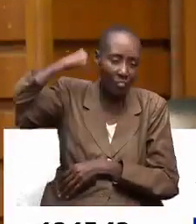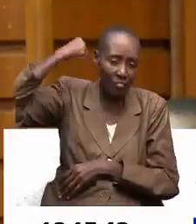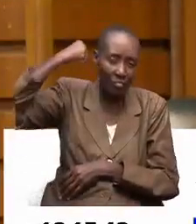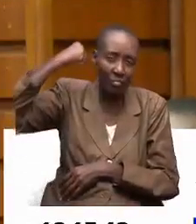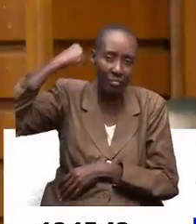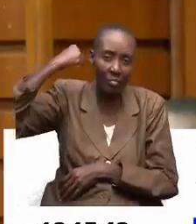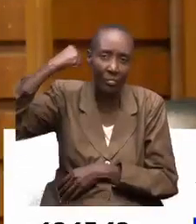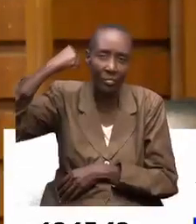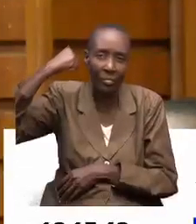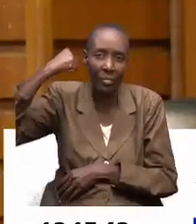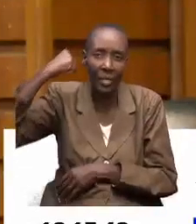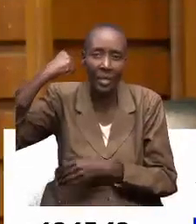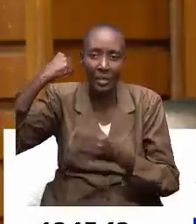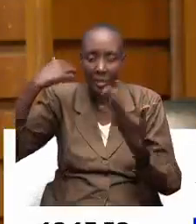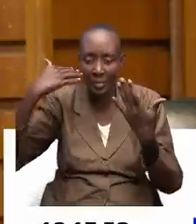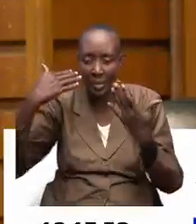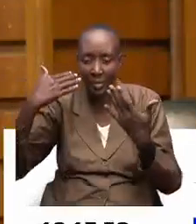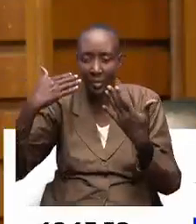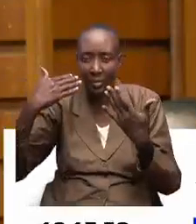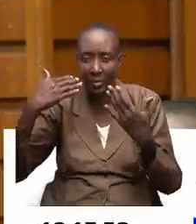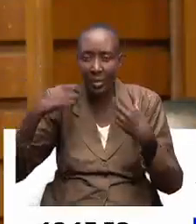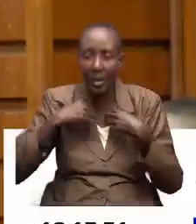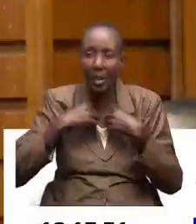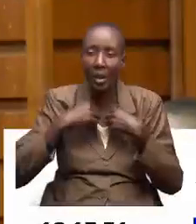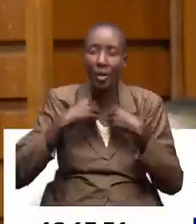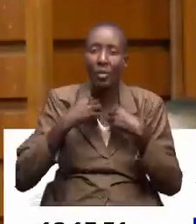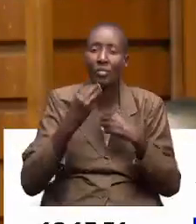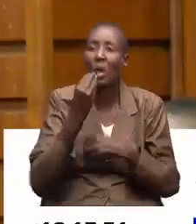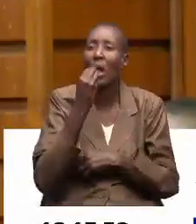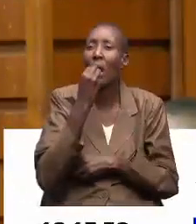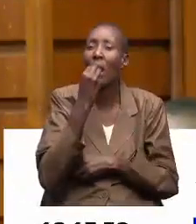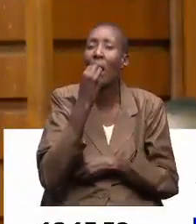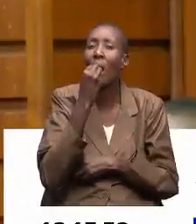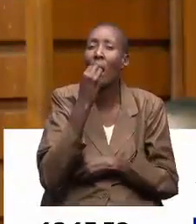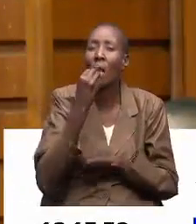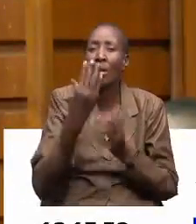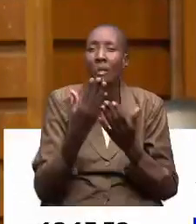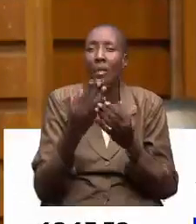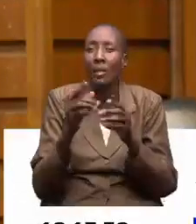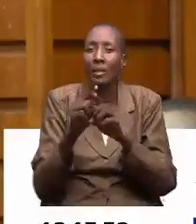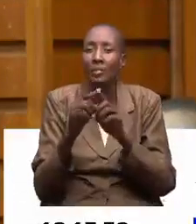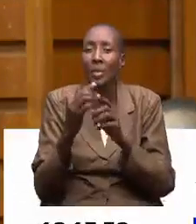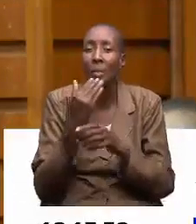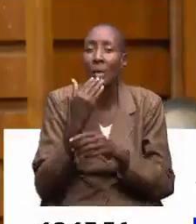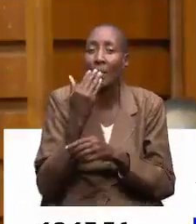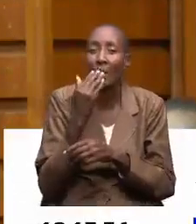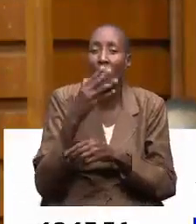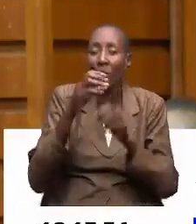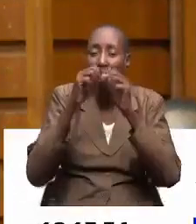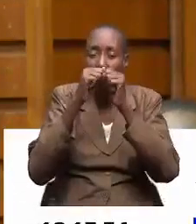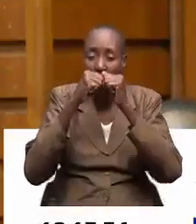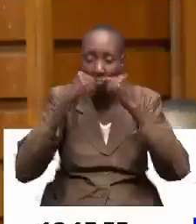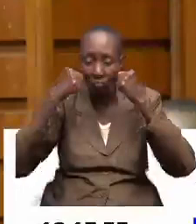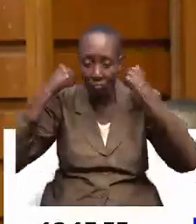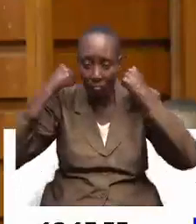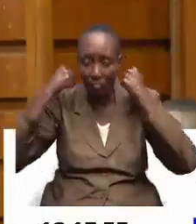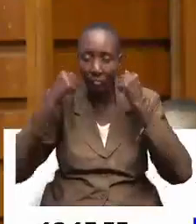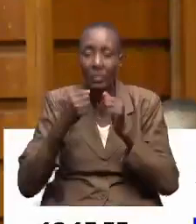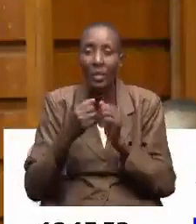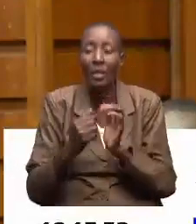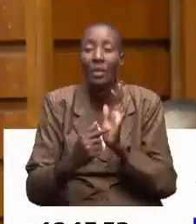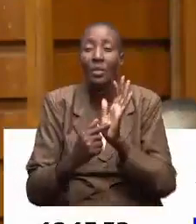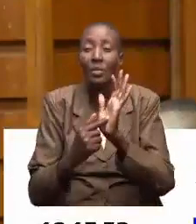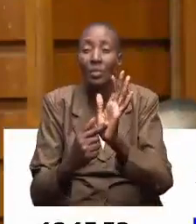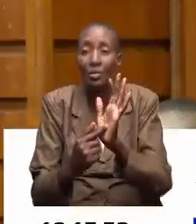They had clothes stuffed inside their mouths, pieces of clothes, and their mouths were covered with plastic bands